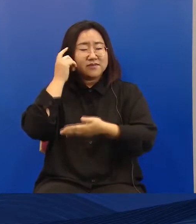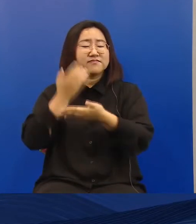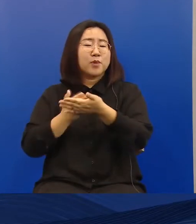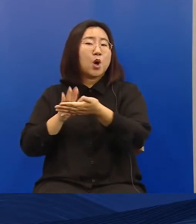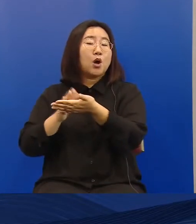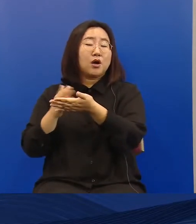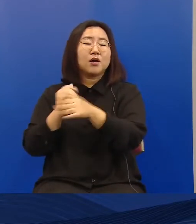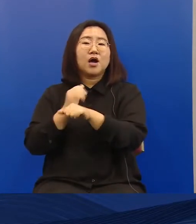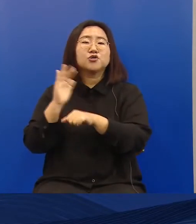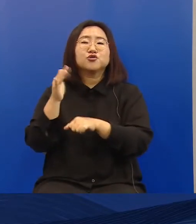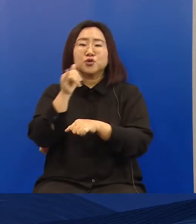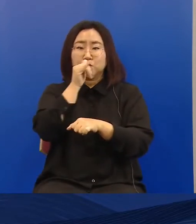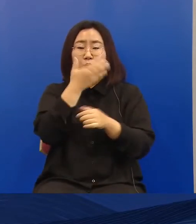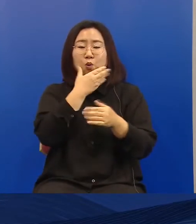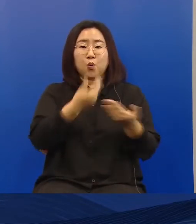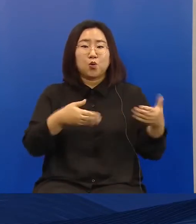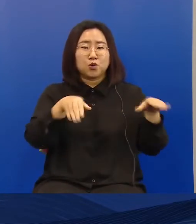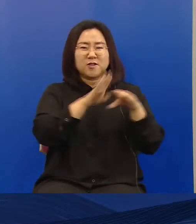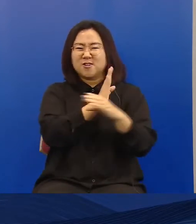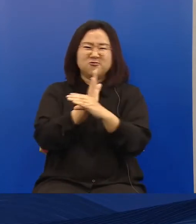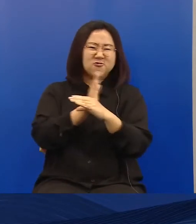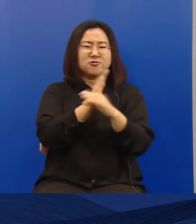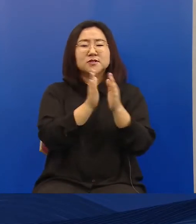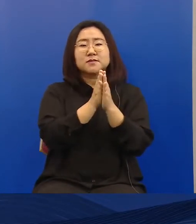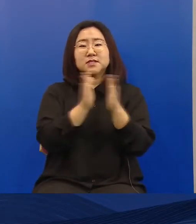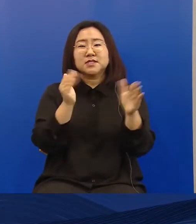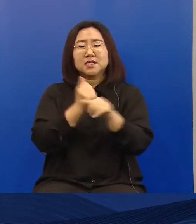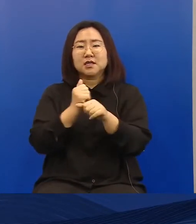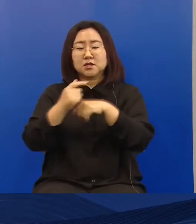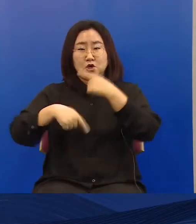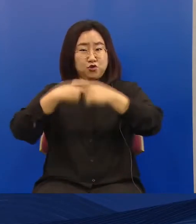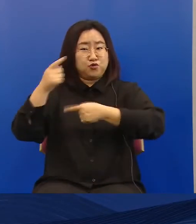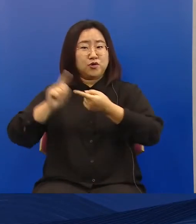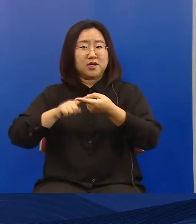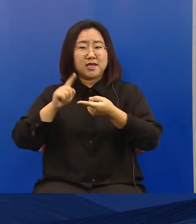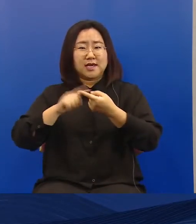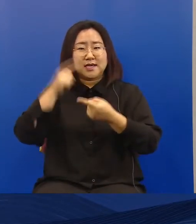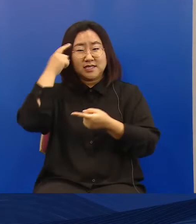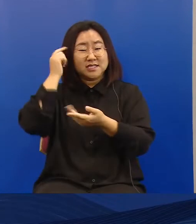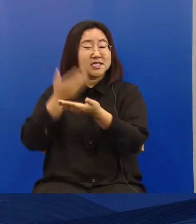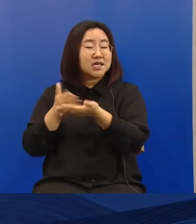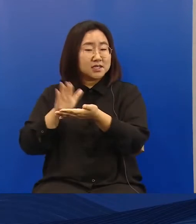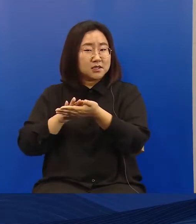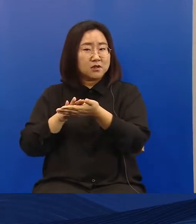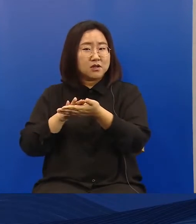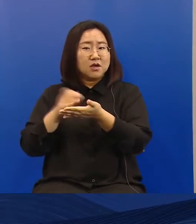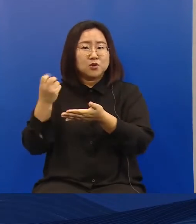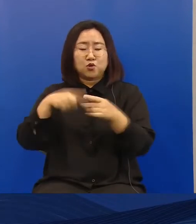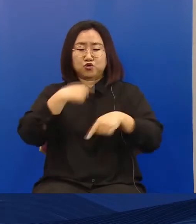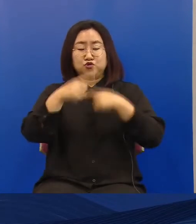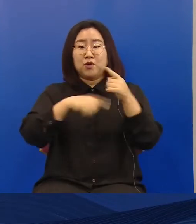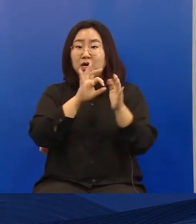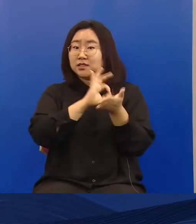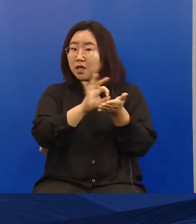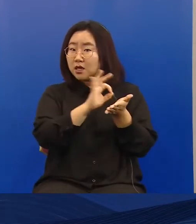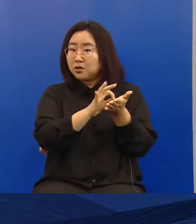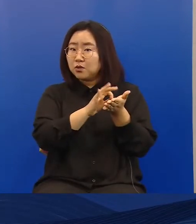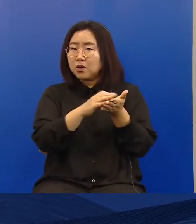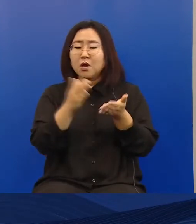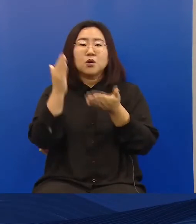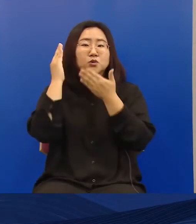like Jeju, I believe that the sign language interpretation will further develop. And like I mentioned